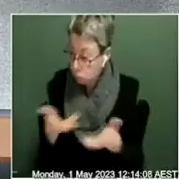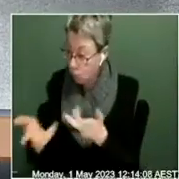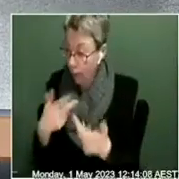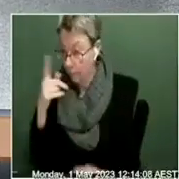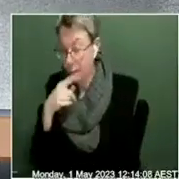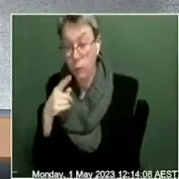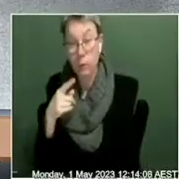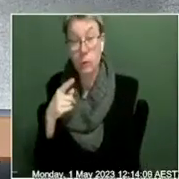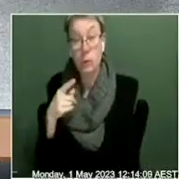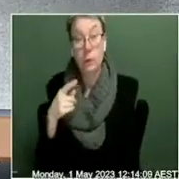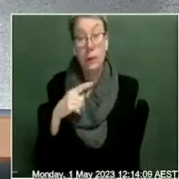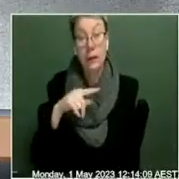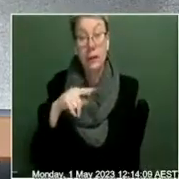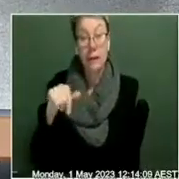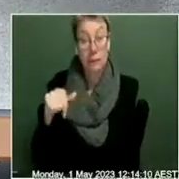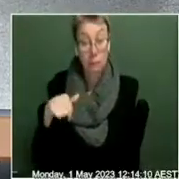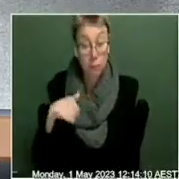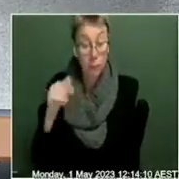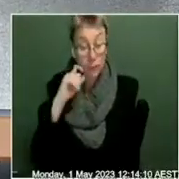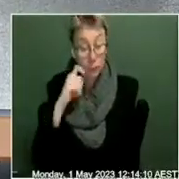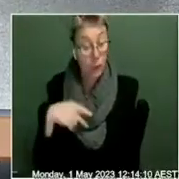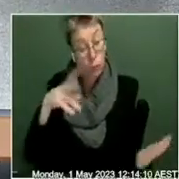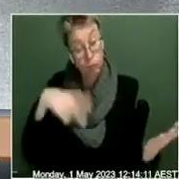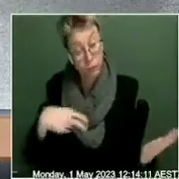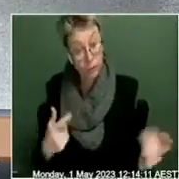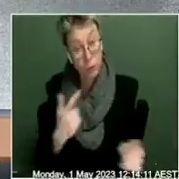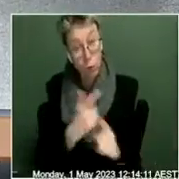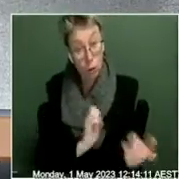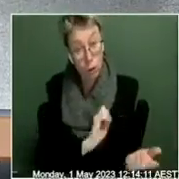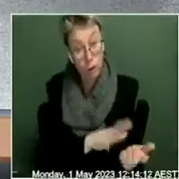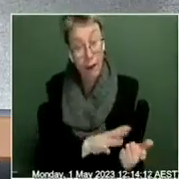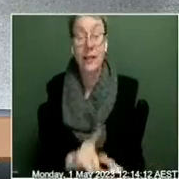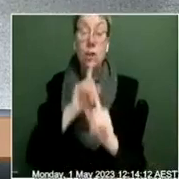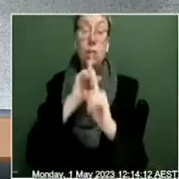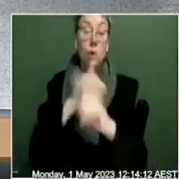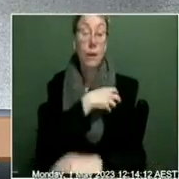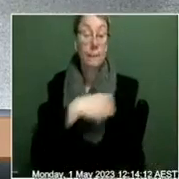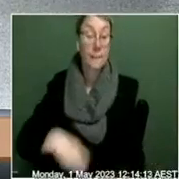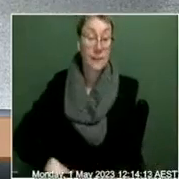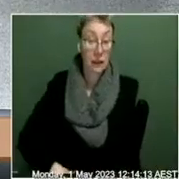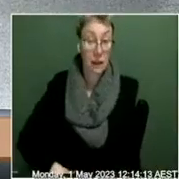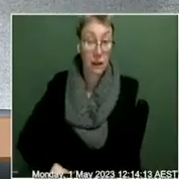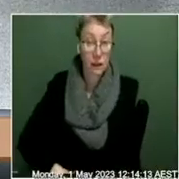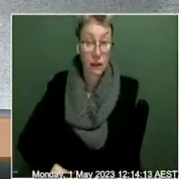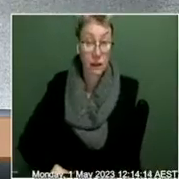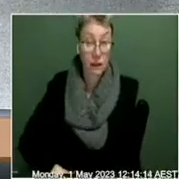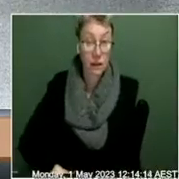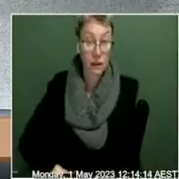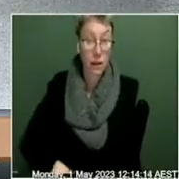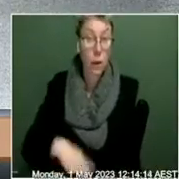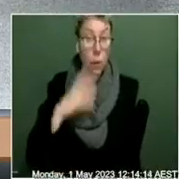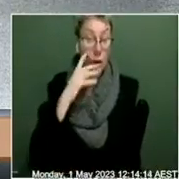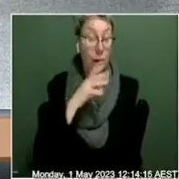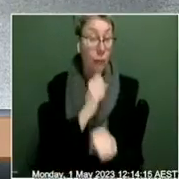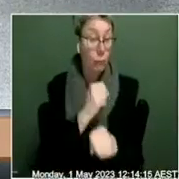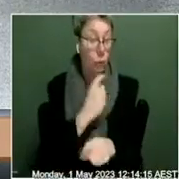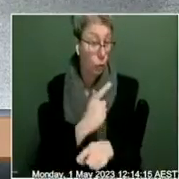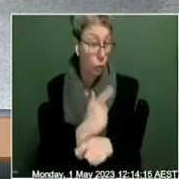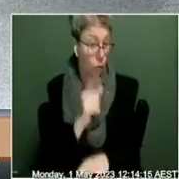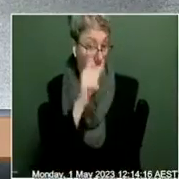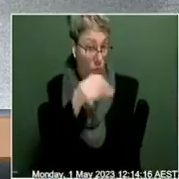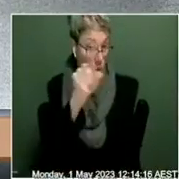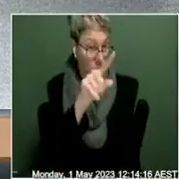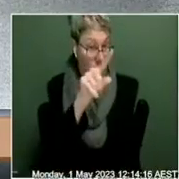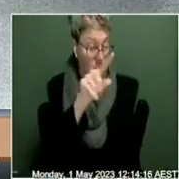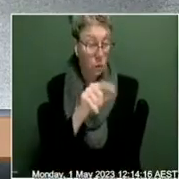being undertaken by government. But if I can just, I suppose, cut to the end point, it wasn't the Department of